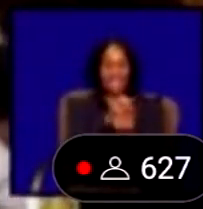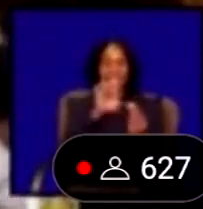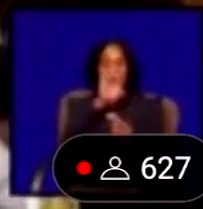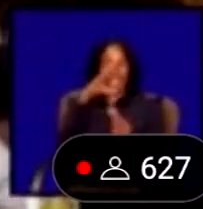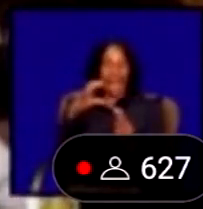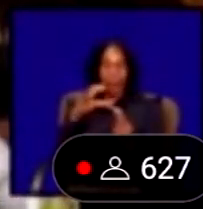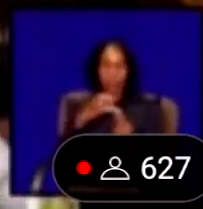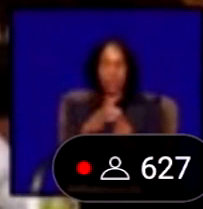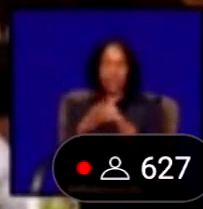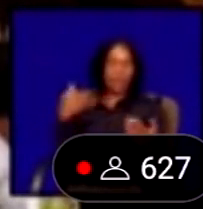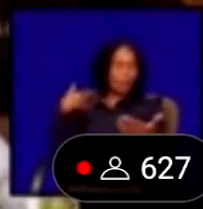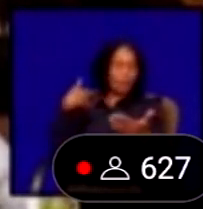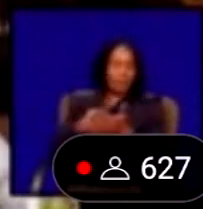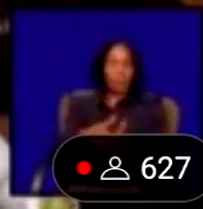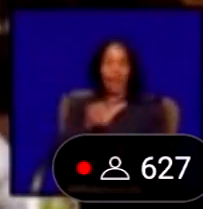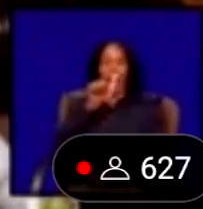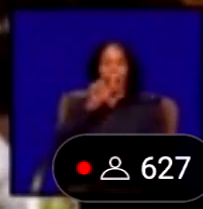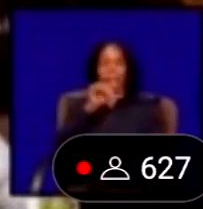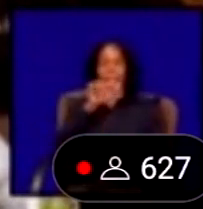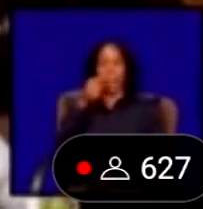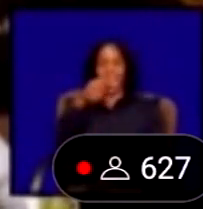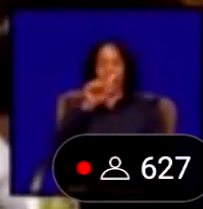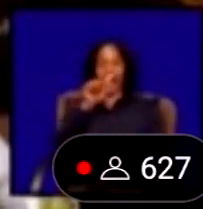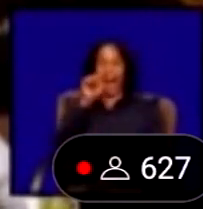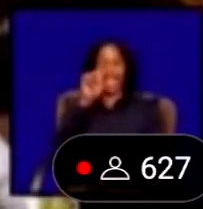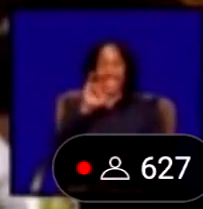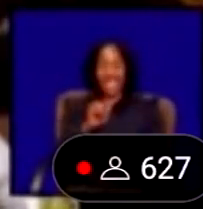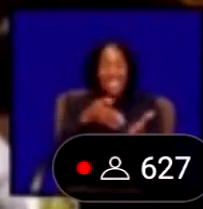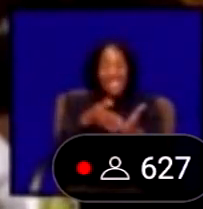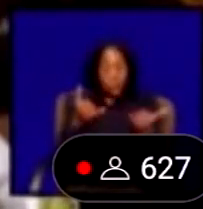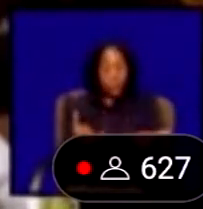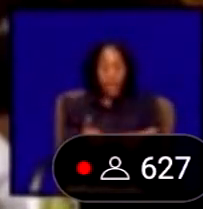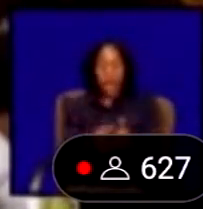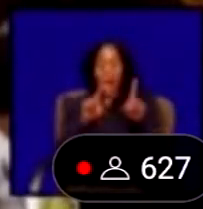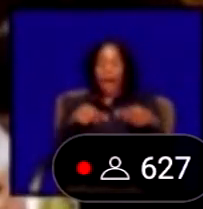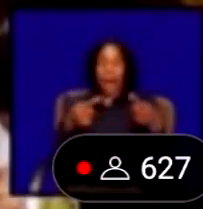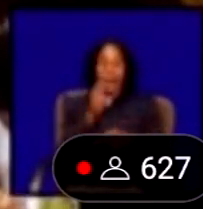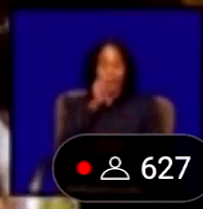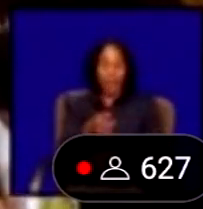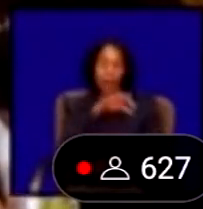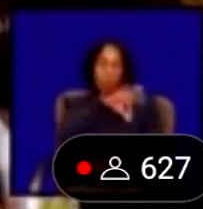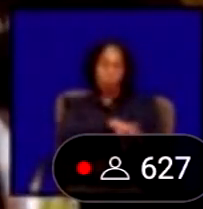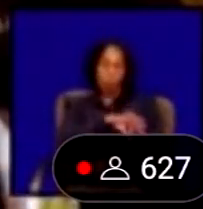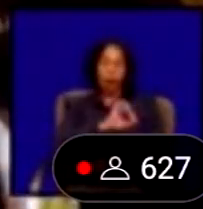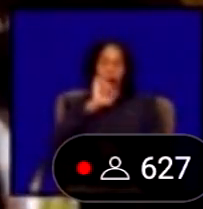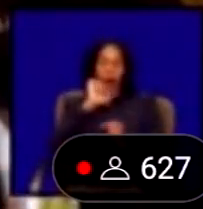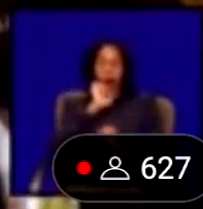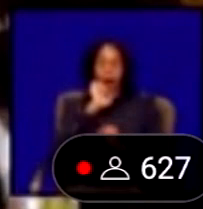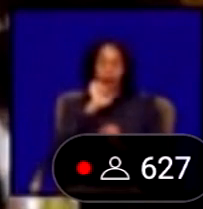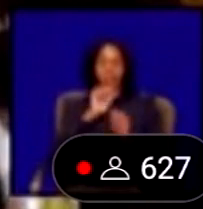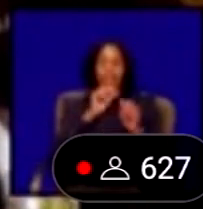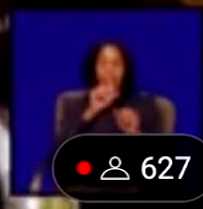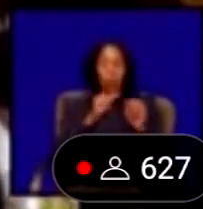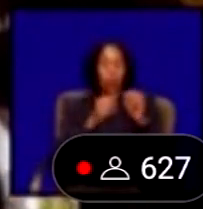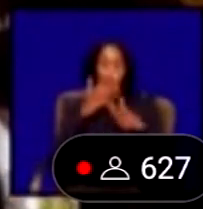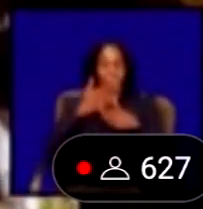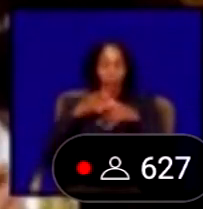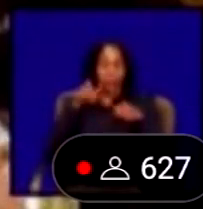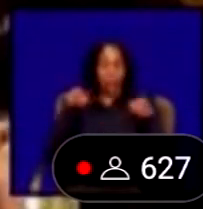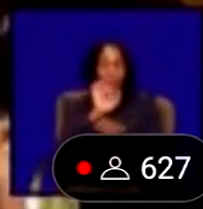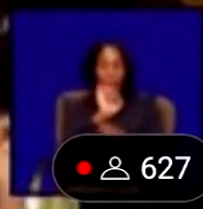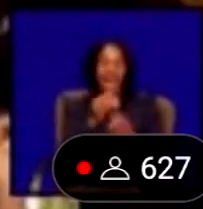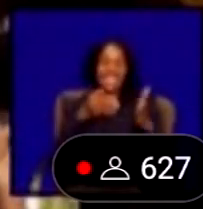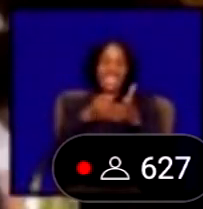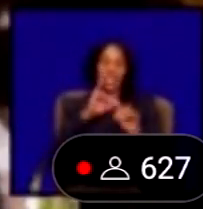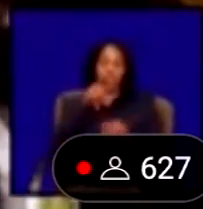Today, Amahlathi is unable to pay its workers at least until June this year. This is